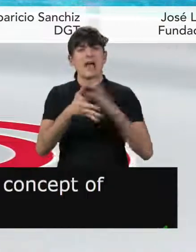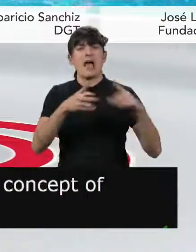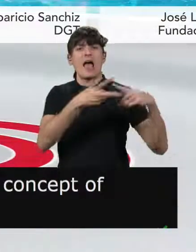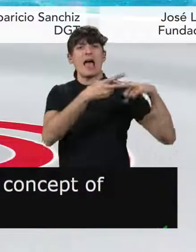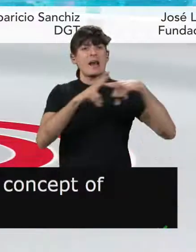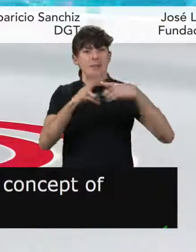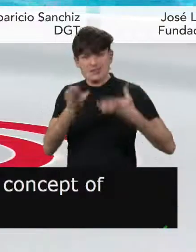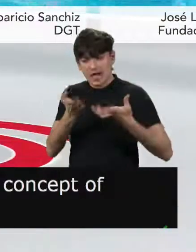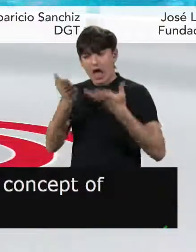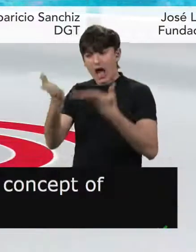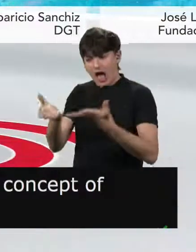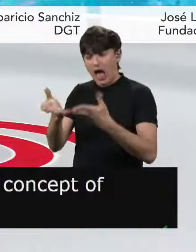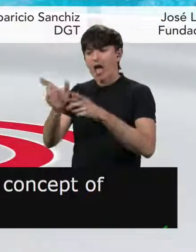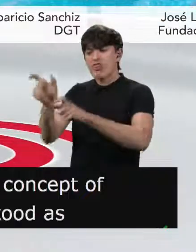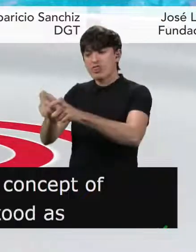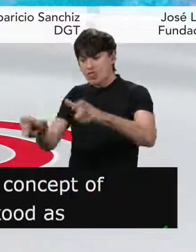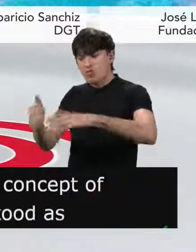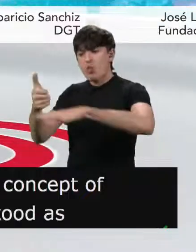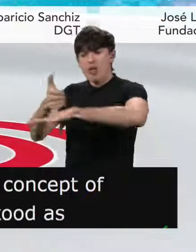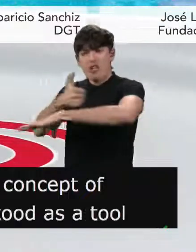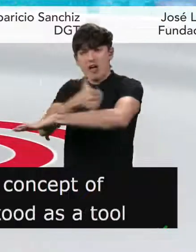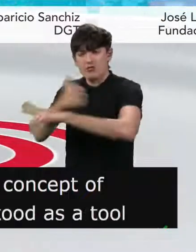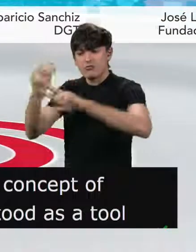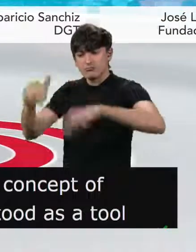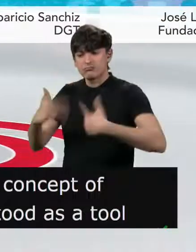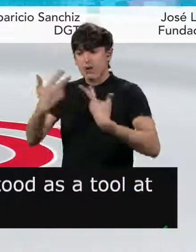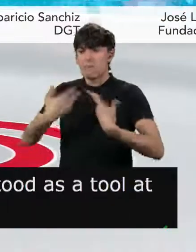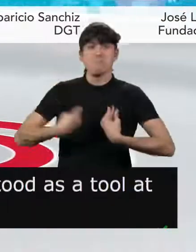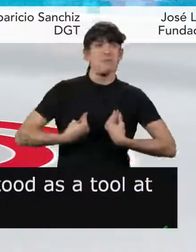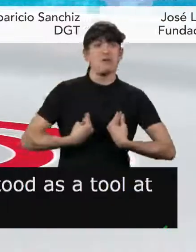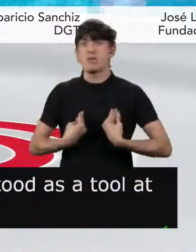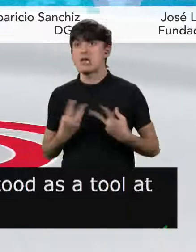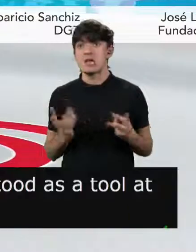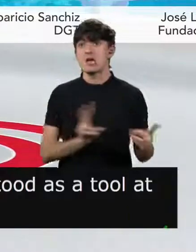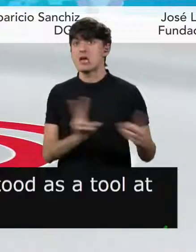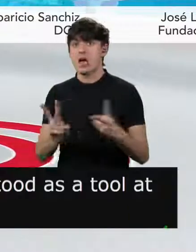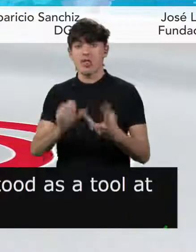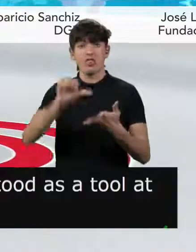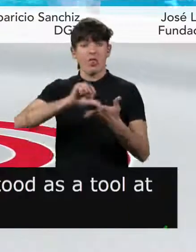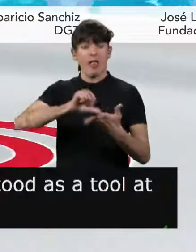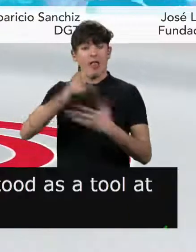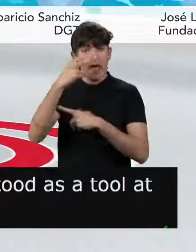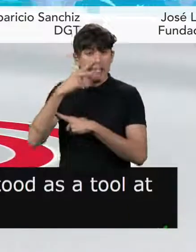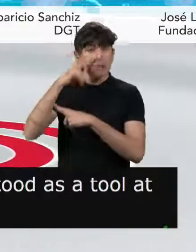tool at the service of all citizens, a tool that allows us to